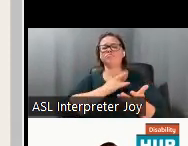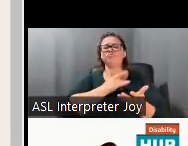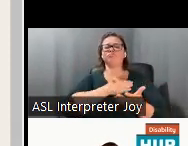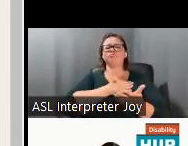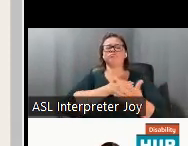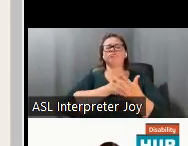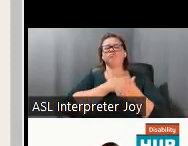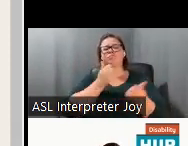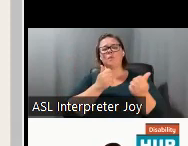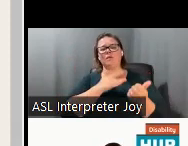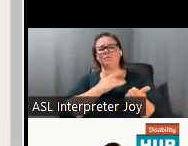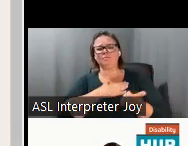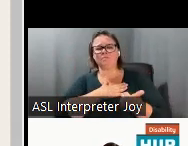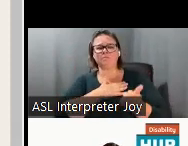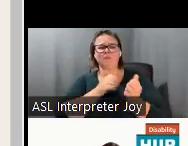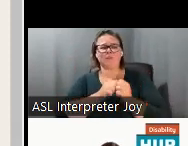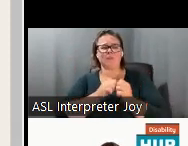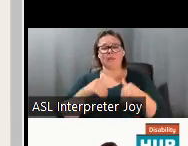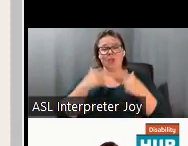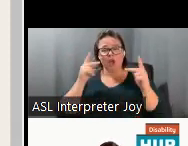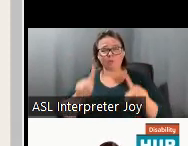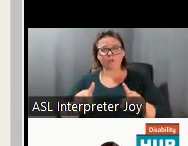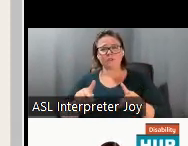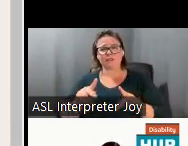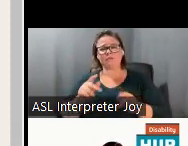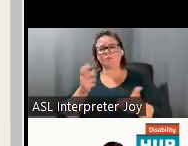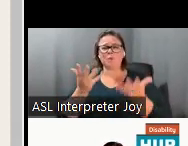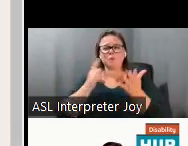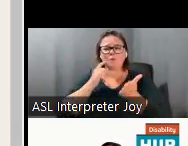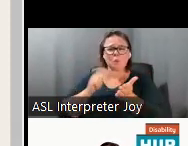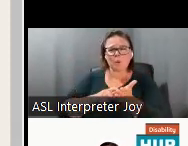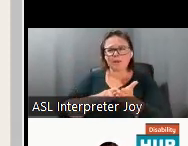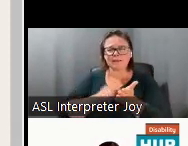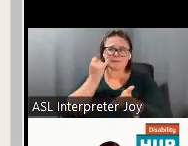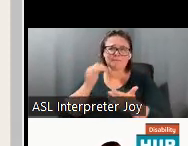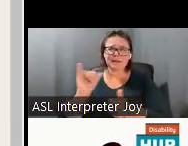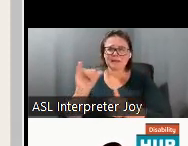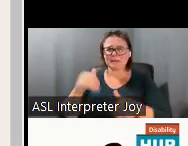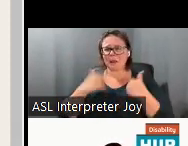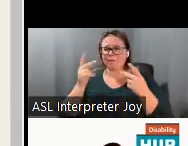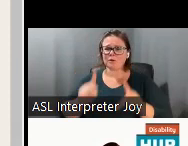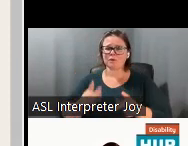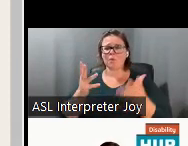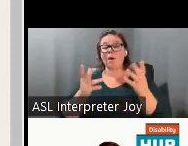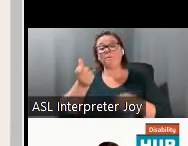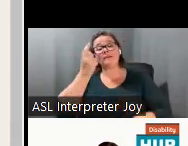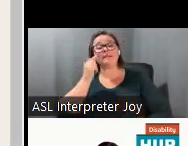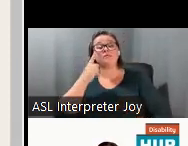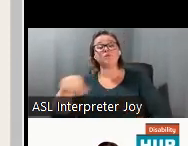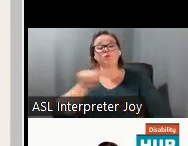what resonates with the young person that you're supporting, or you as a young person, what makes the most sense for you.